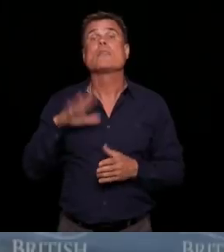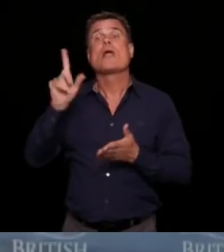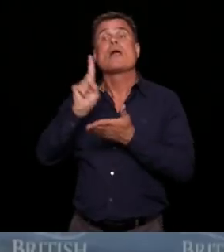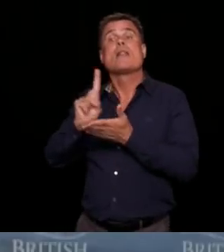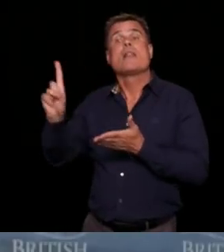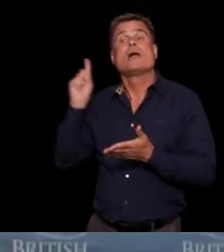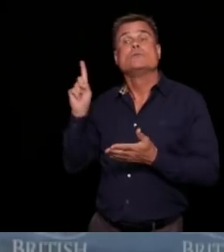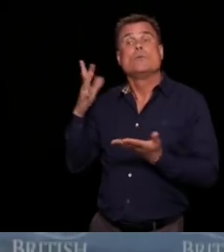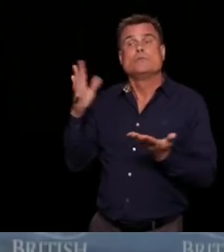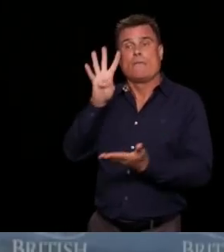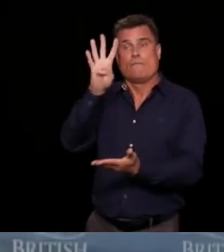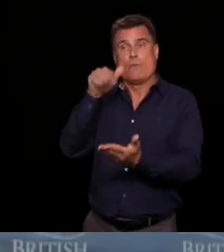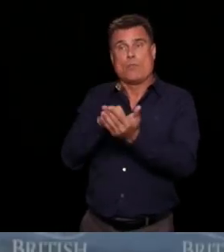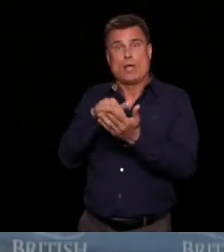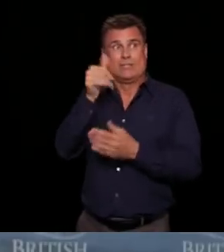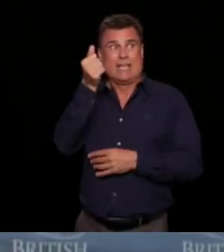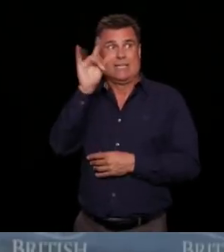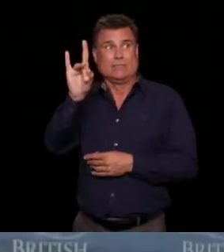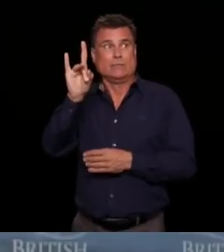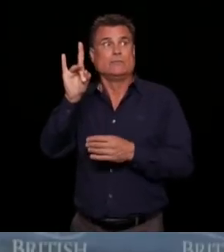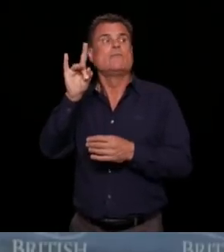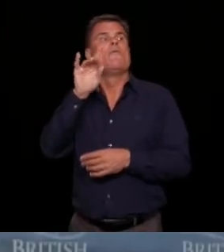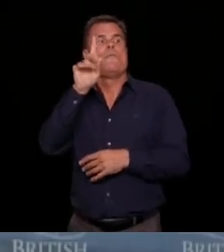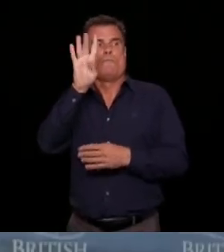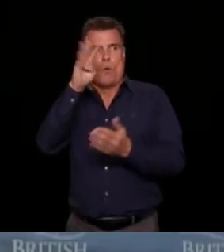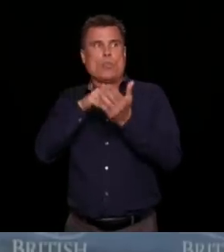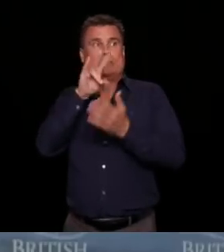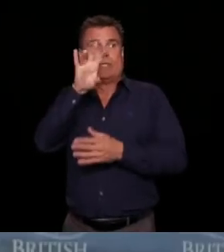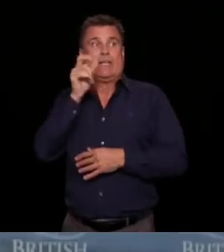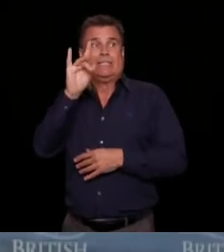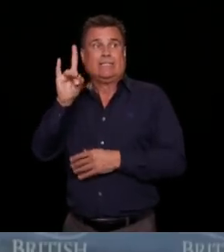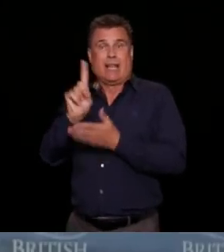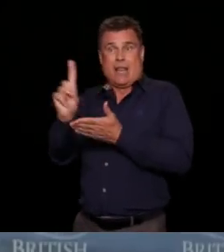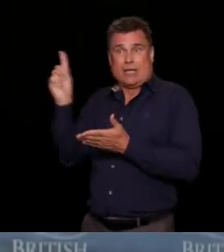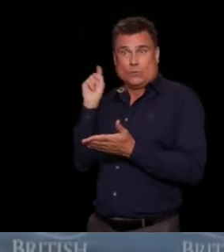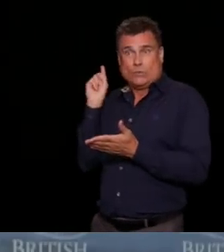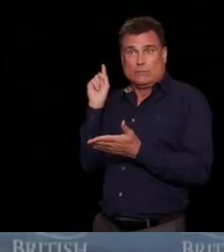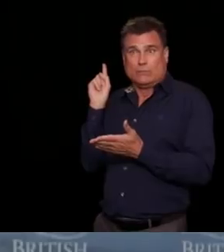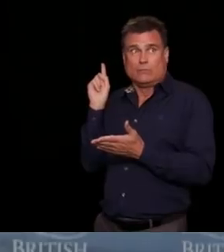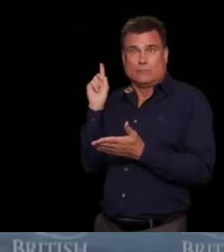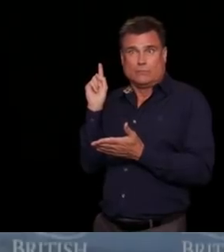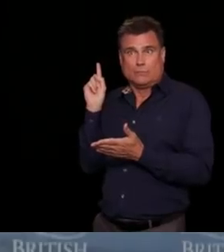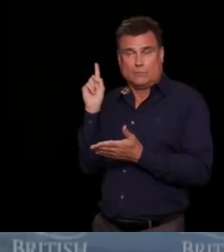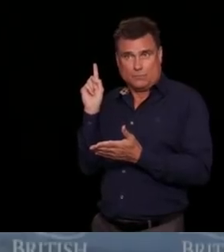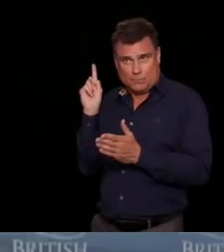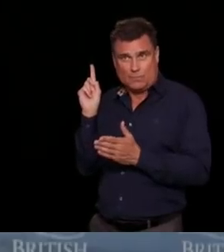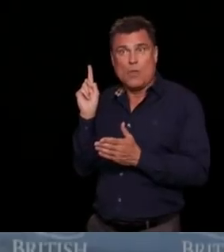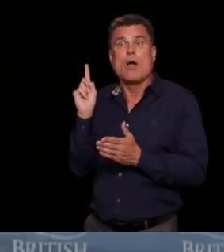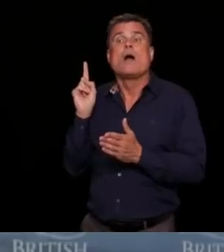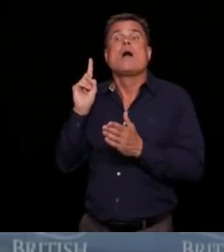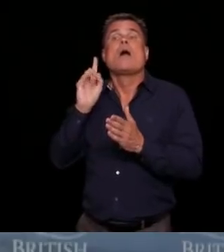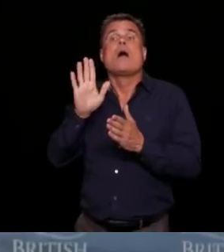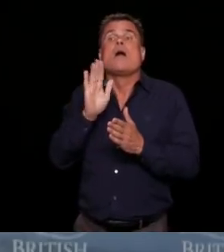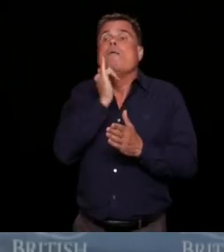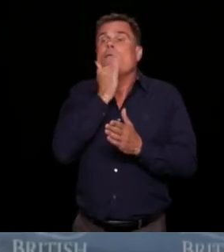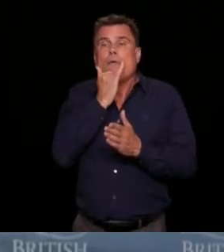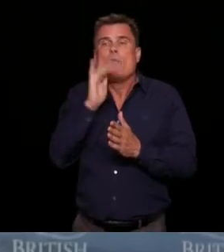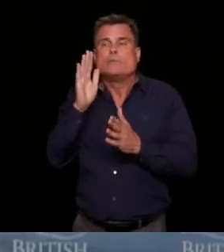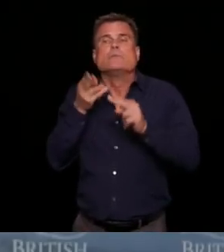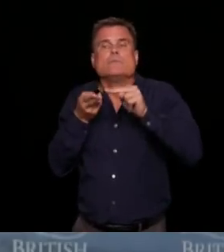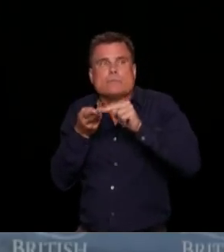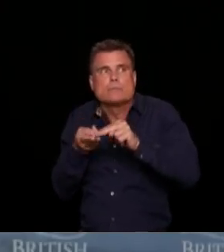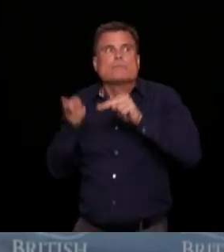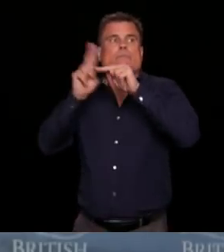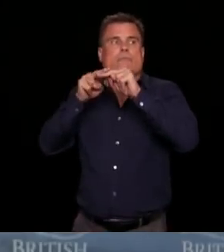and the total number of surgeries completed for the period is actually is upgraded to 4,886. This period included